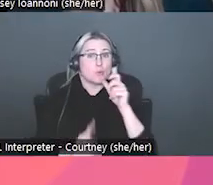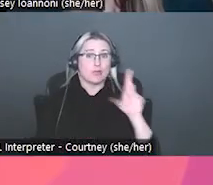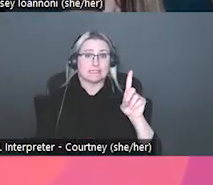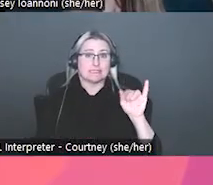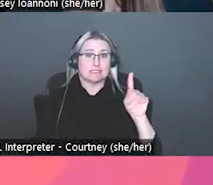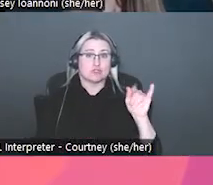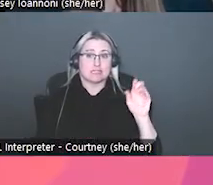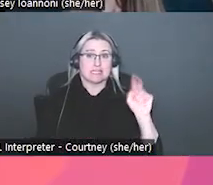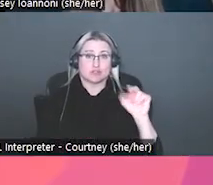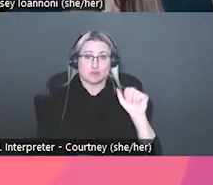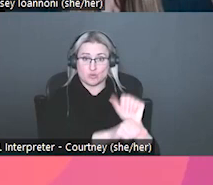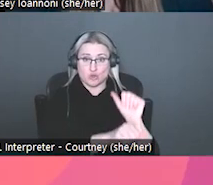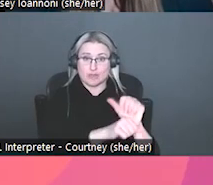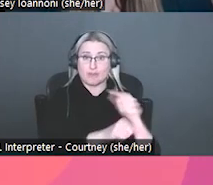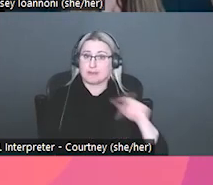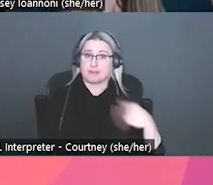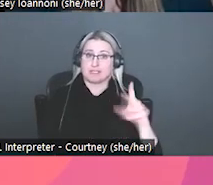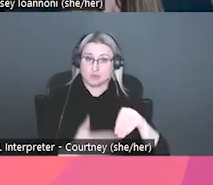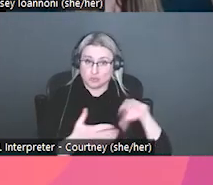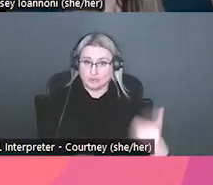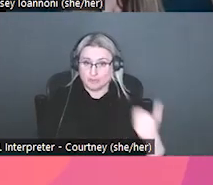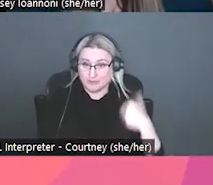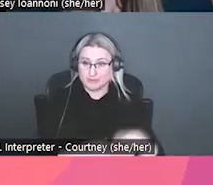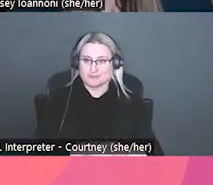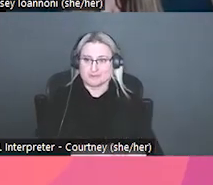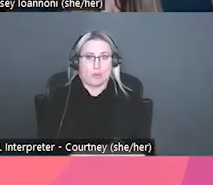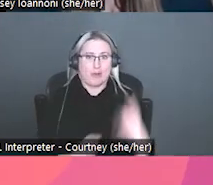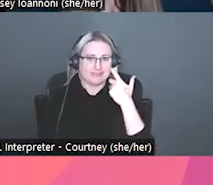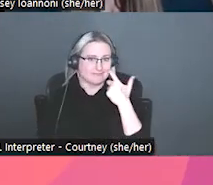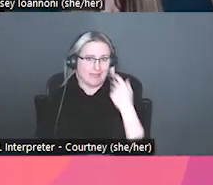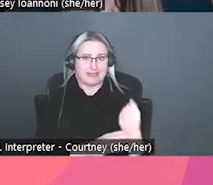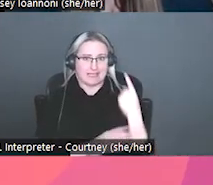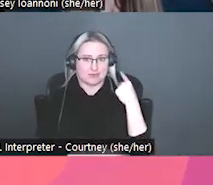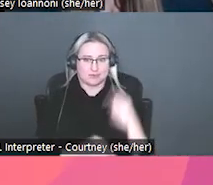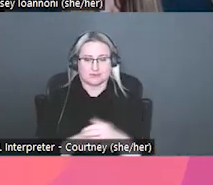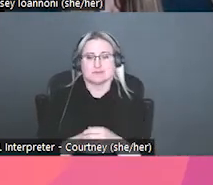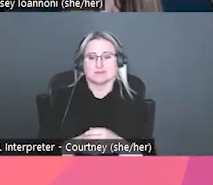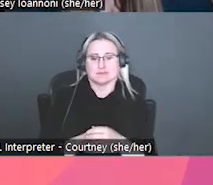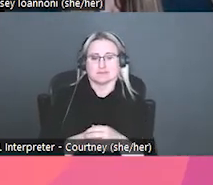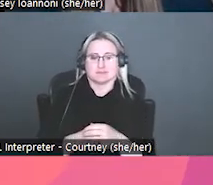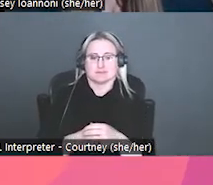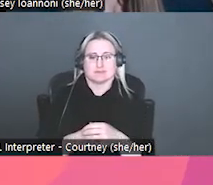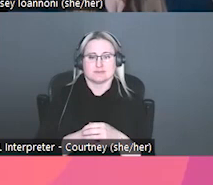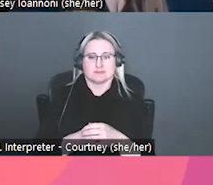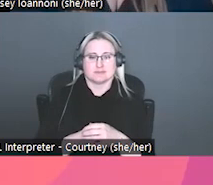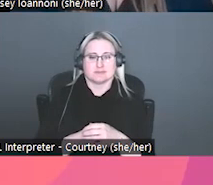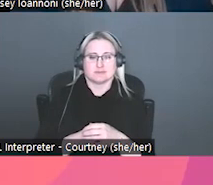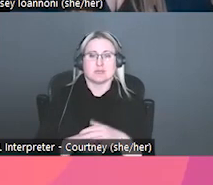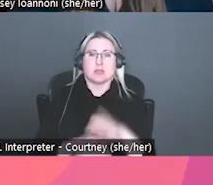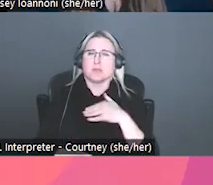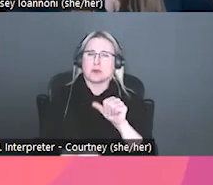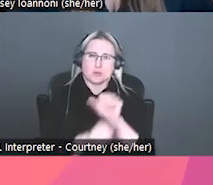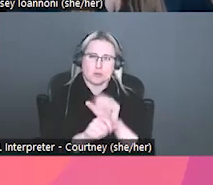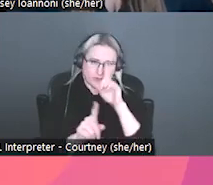did as a PhD student. This is fairly recent from last year. I did work on,